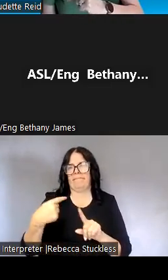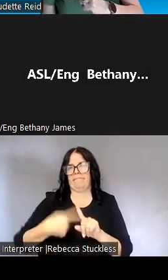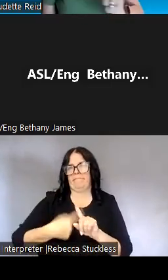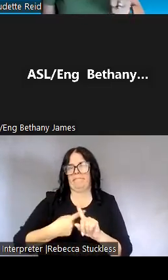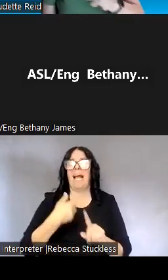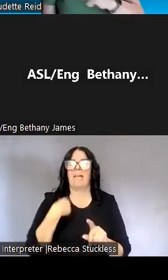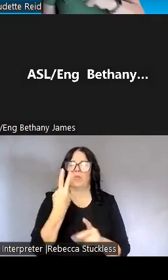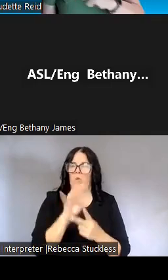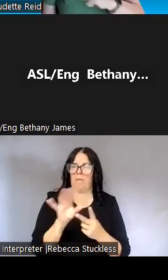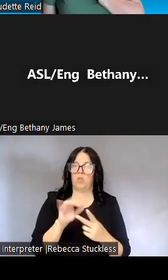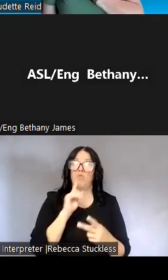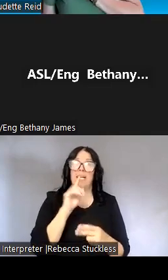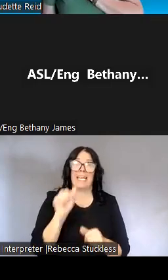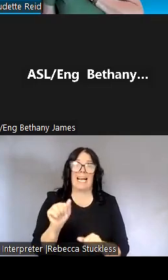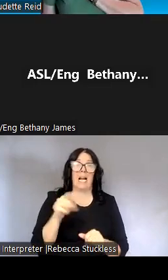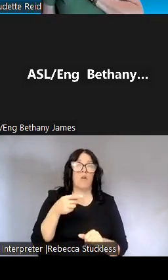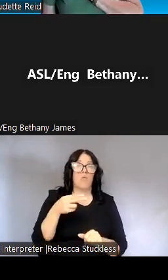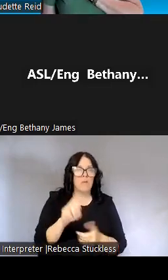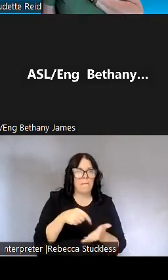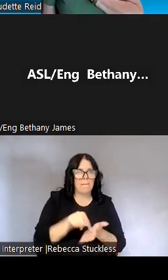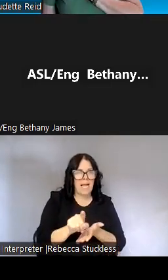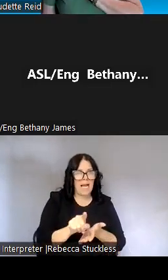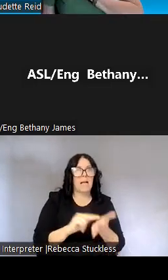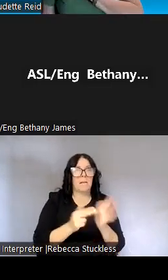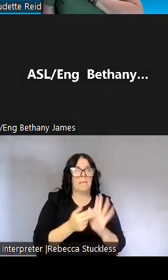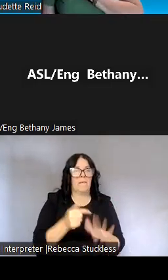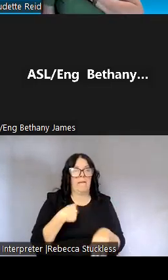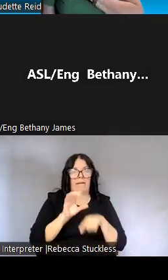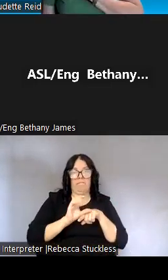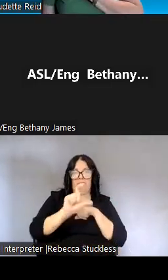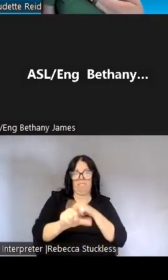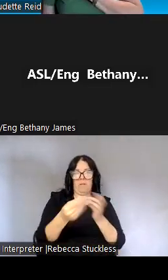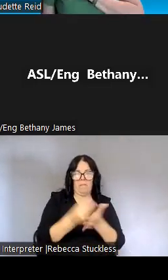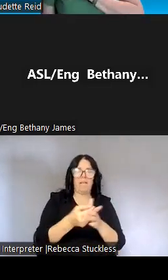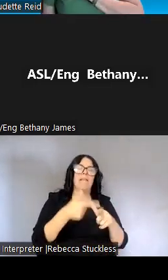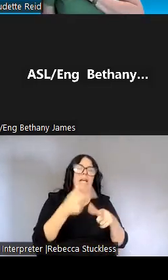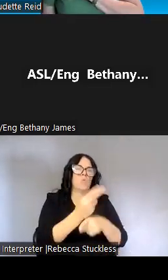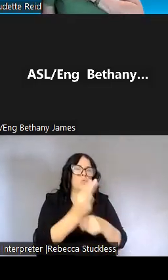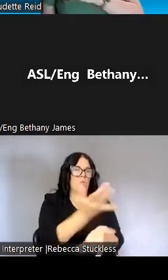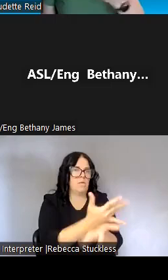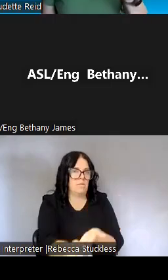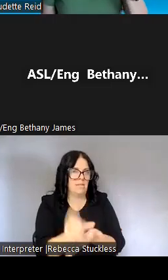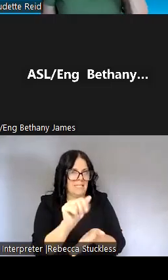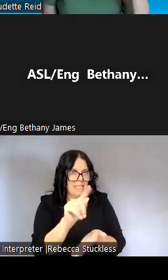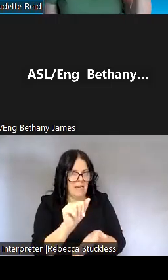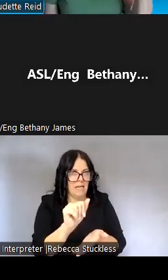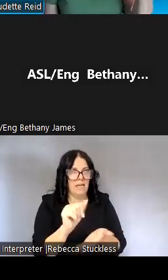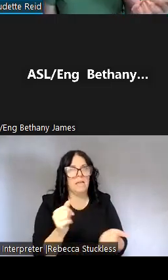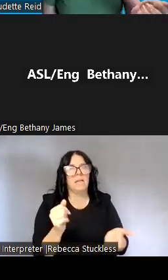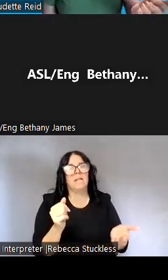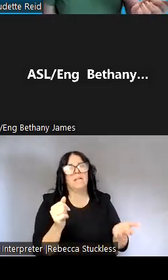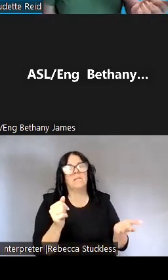well. The prepaid phones, where you pay ahead of time and then use that amount of data, gives you a lot